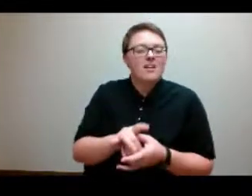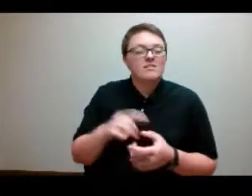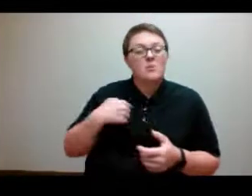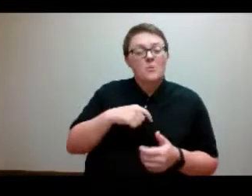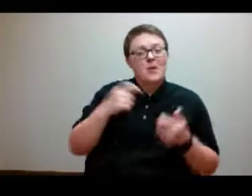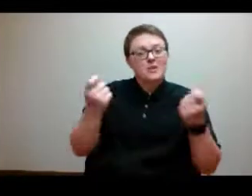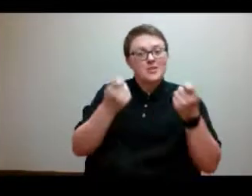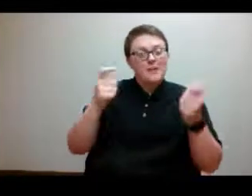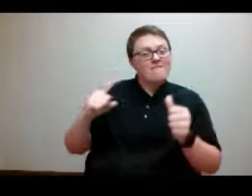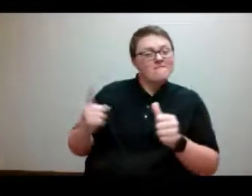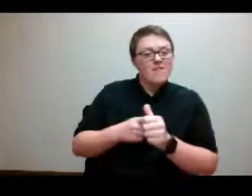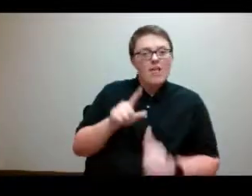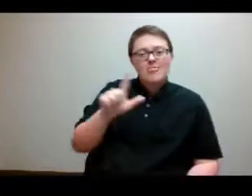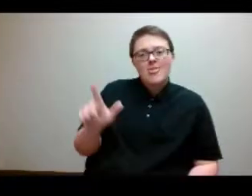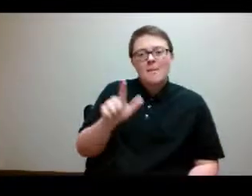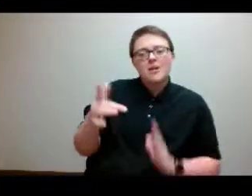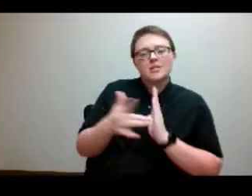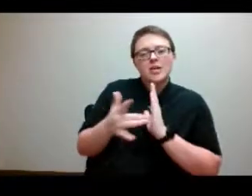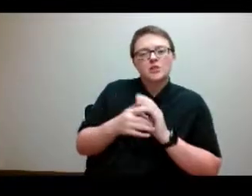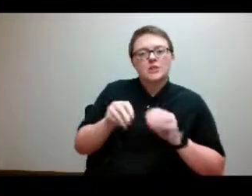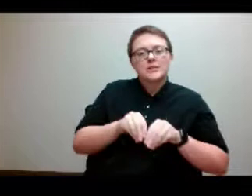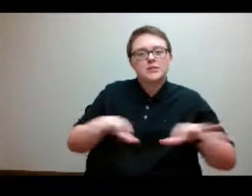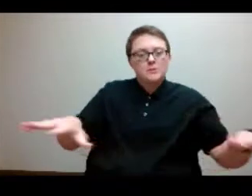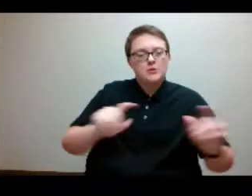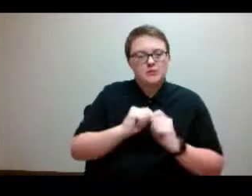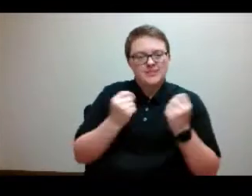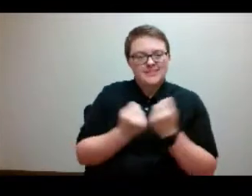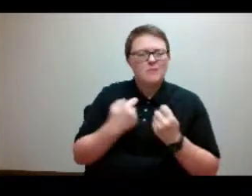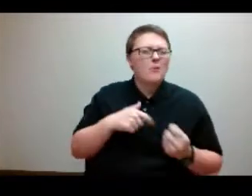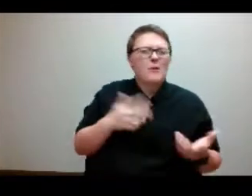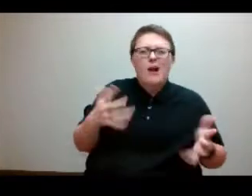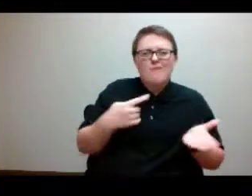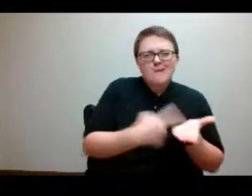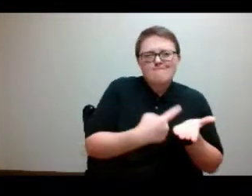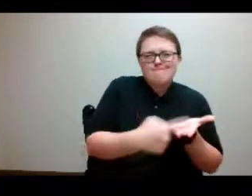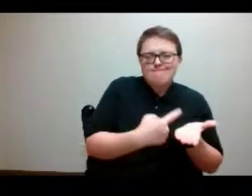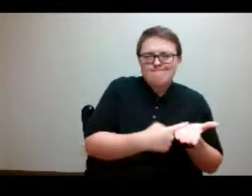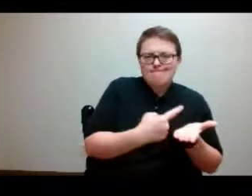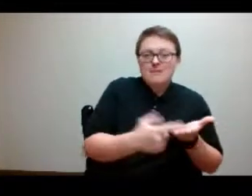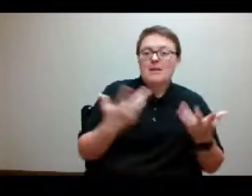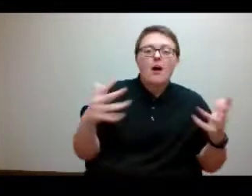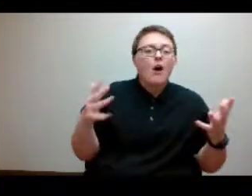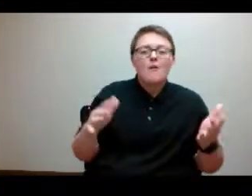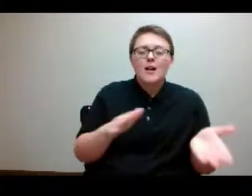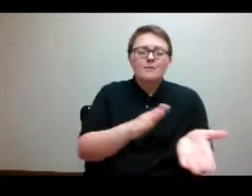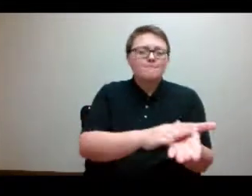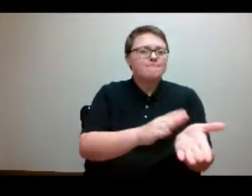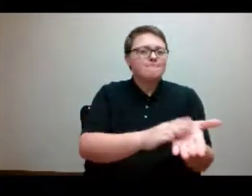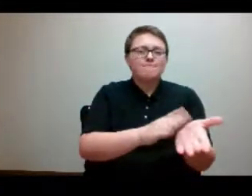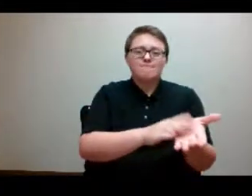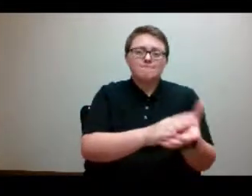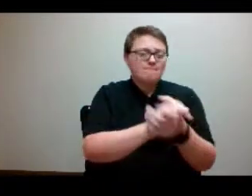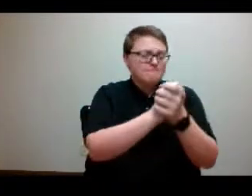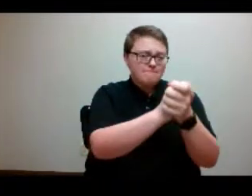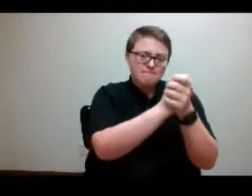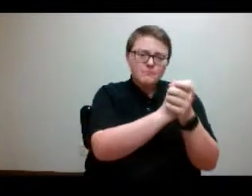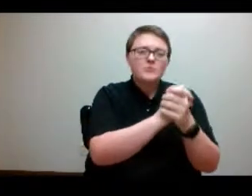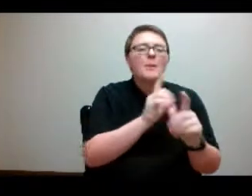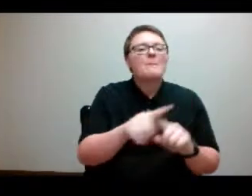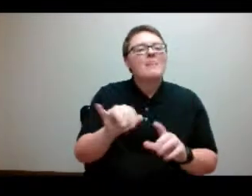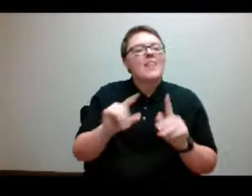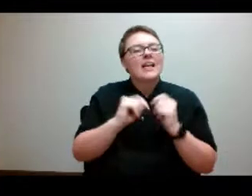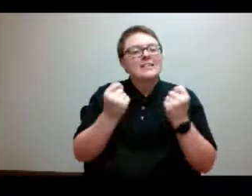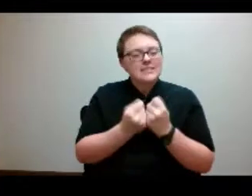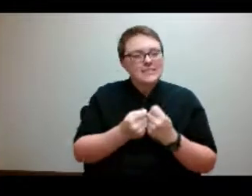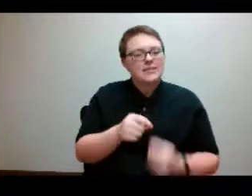Library Technology Distribution Team, which we already talked about and we already sung their praises, but the team comprised Susan